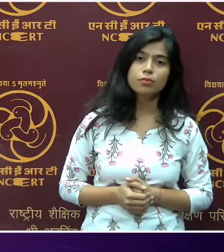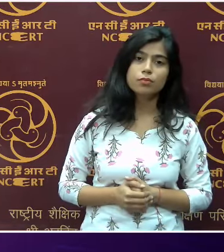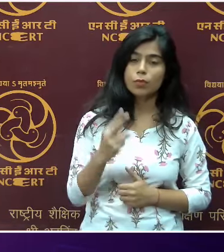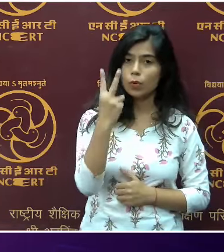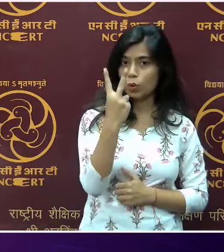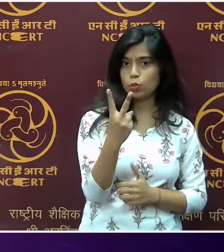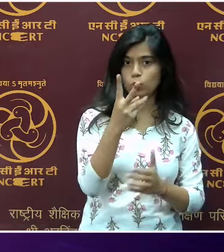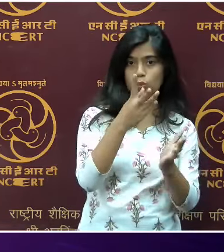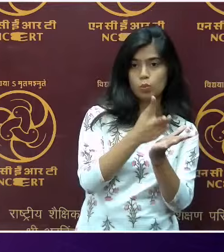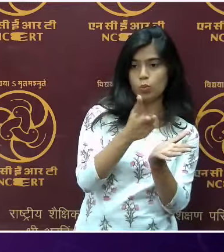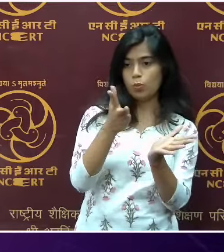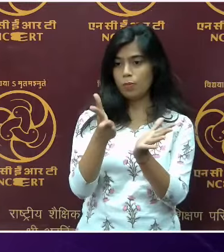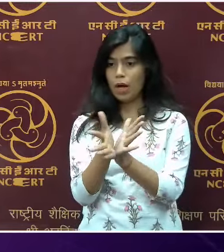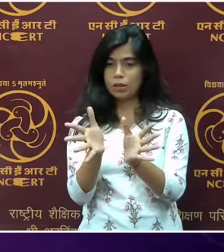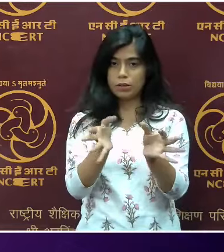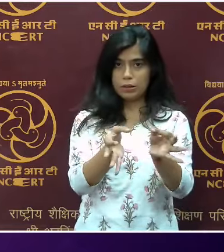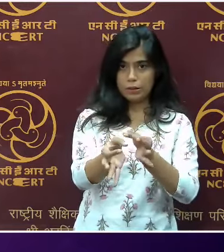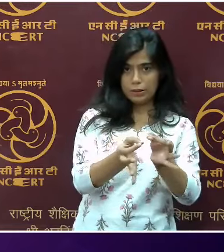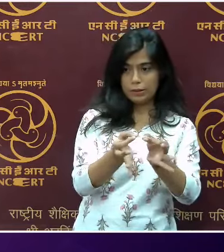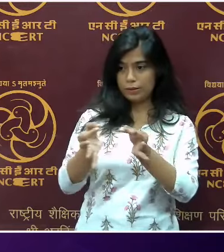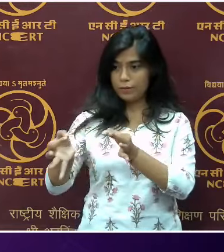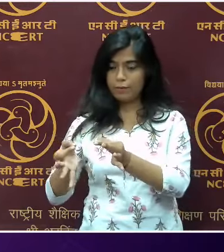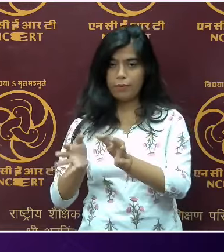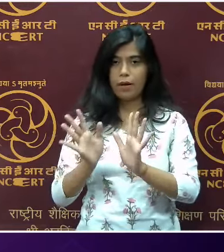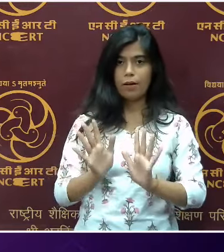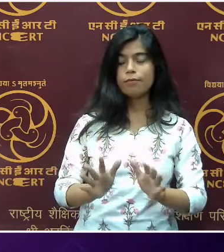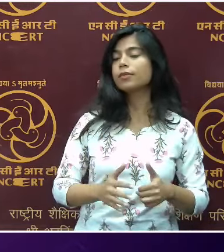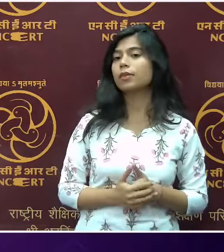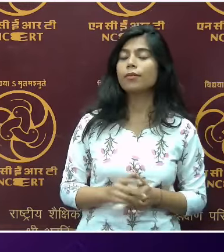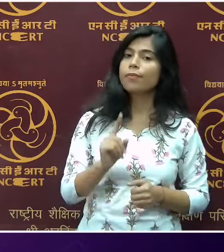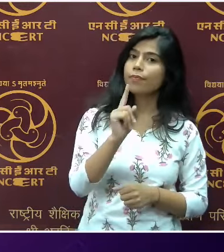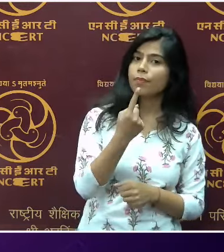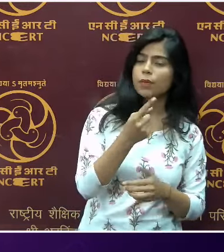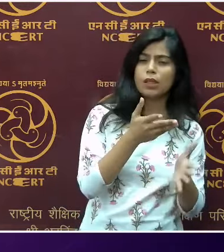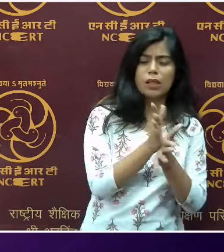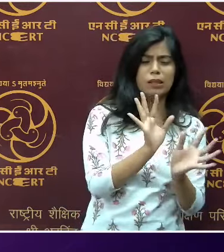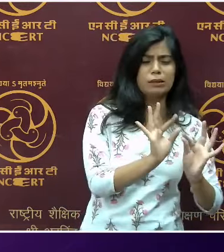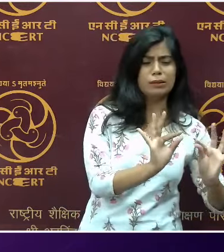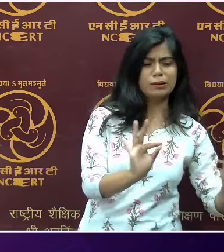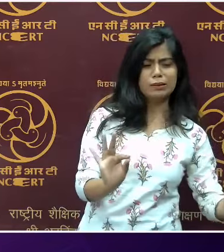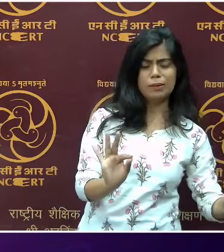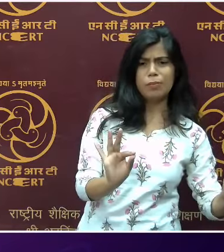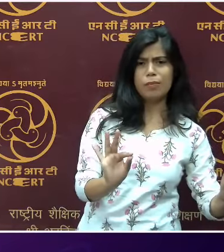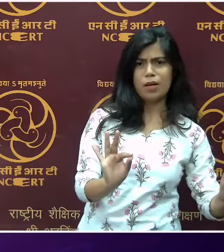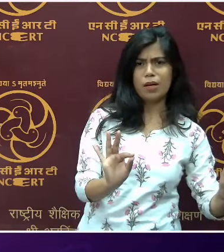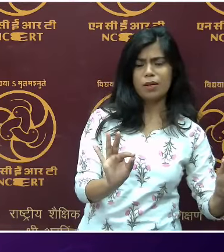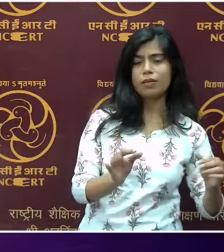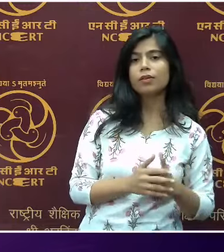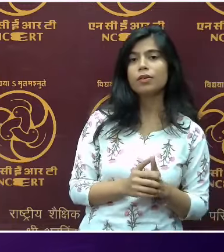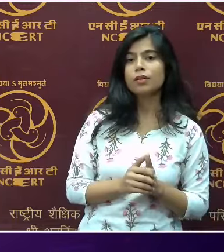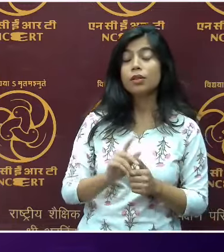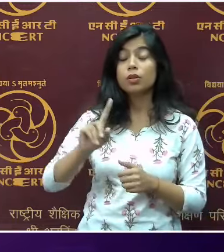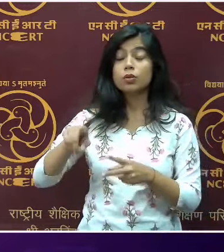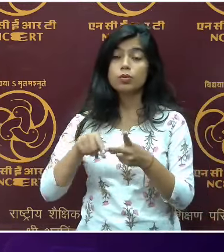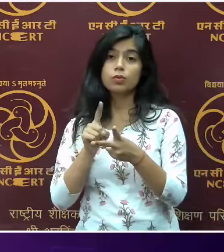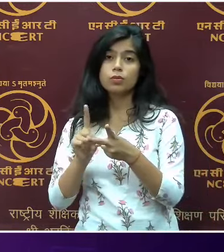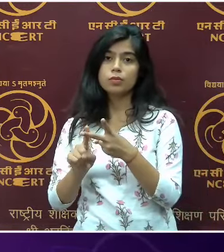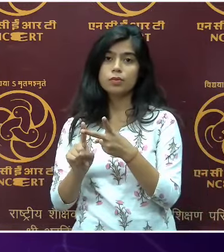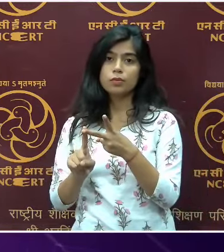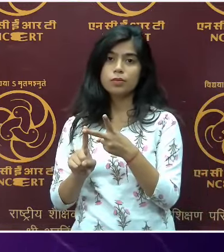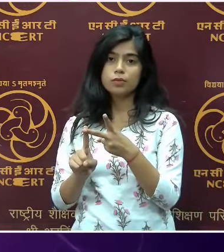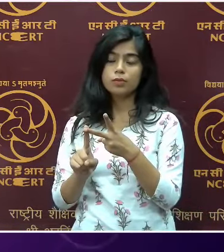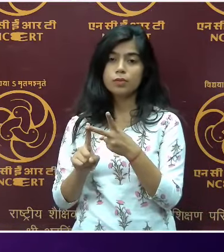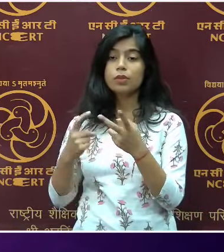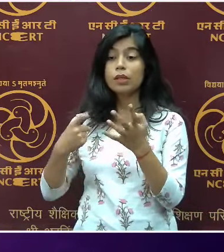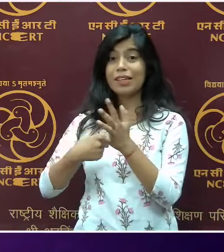two parts. In the first part, it is circuit, simple circuit and Ohm's law, and second part, the